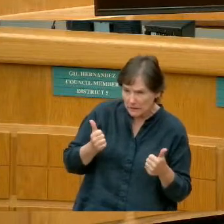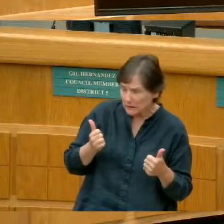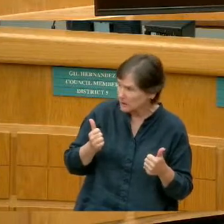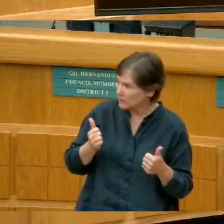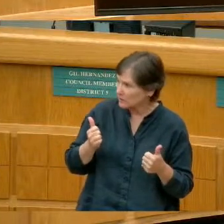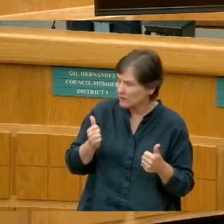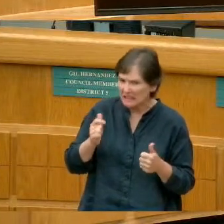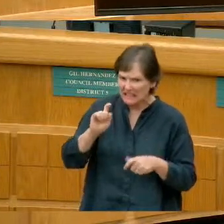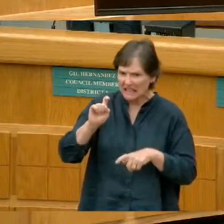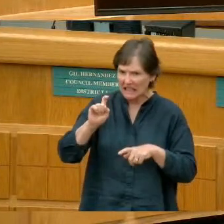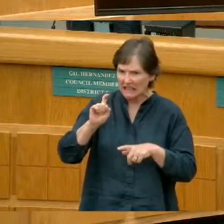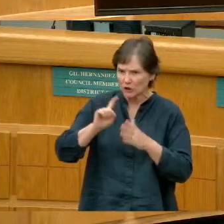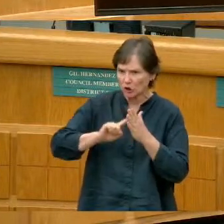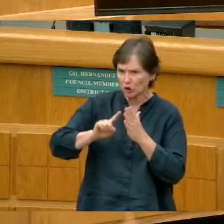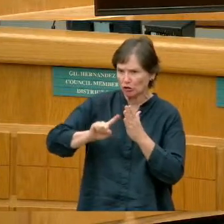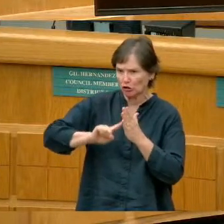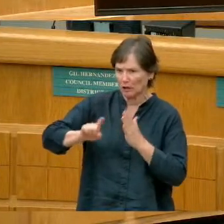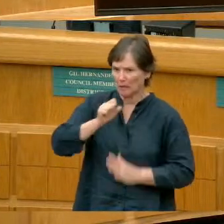We're going to take a...